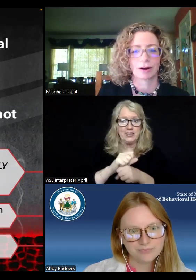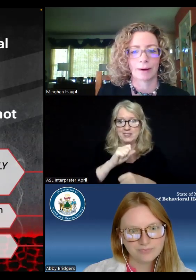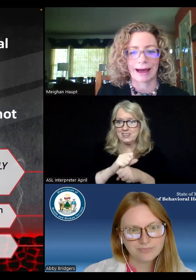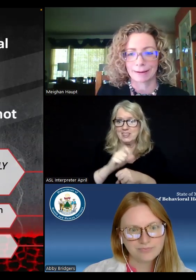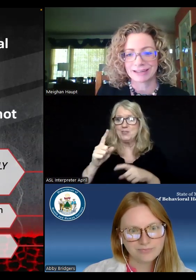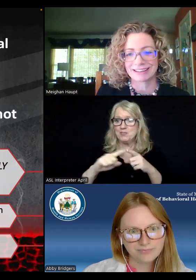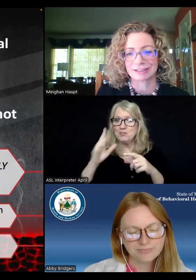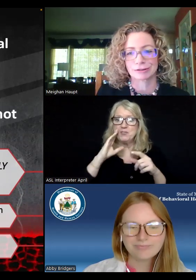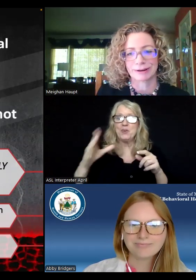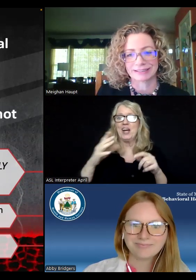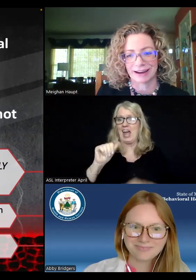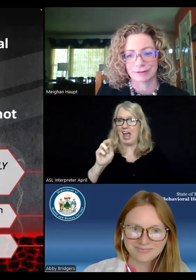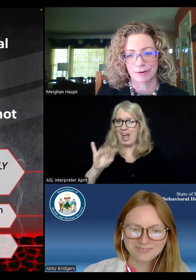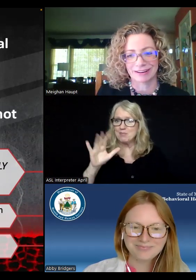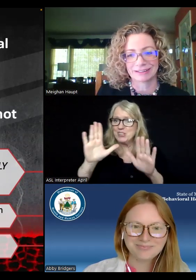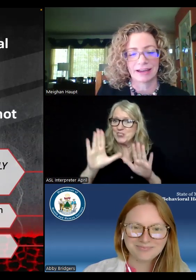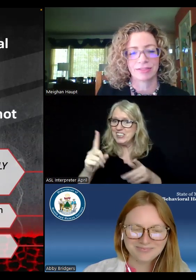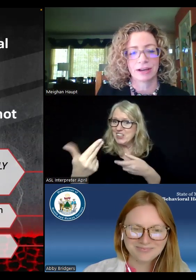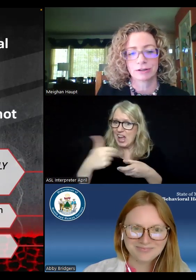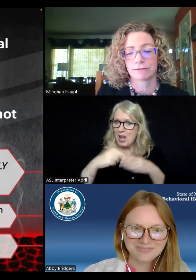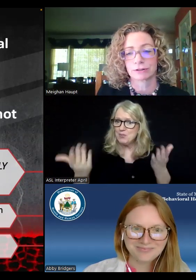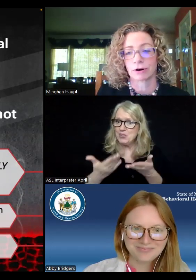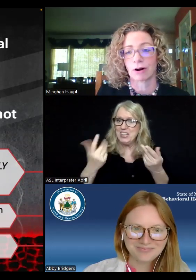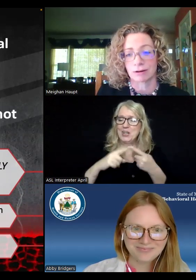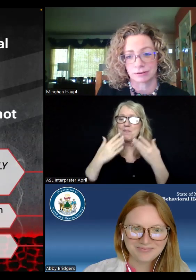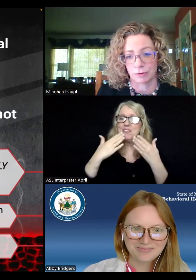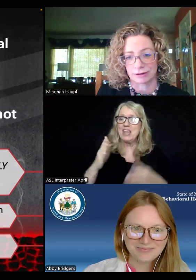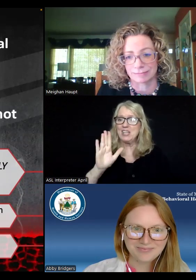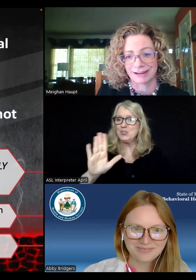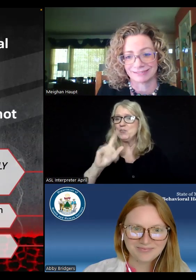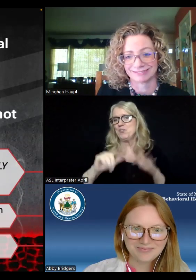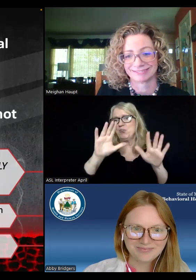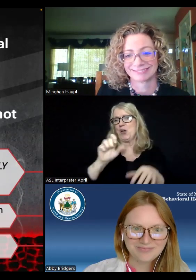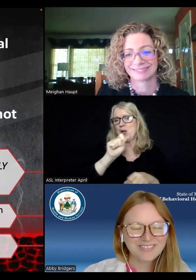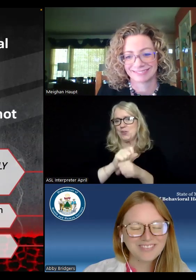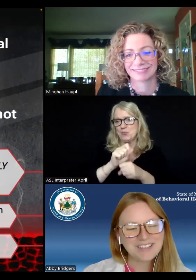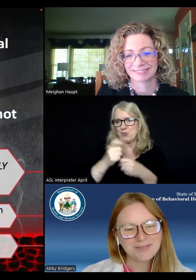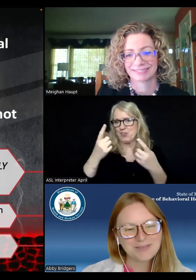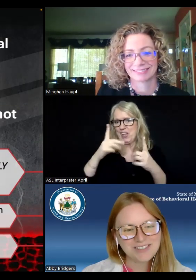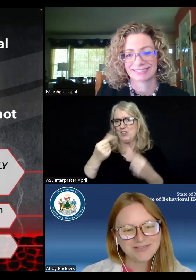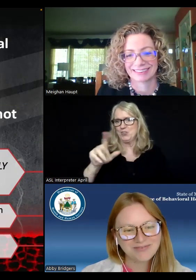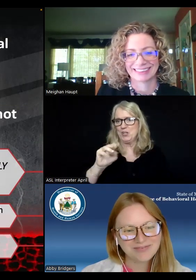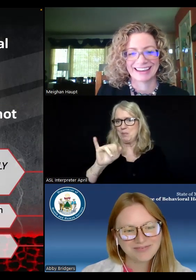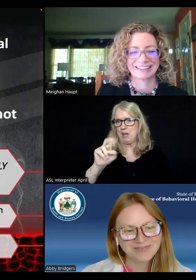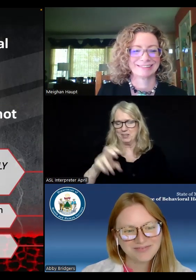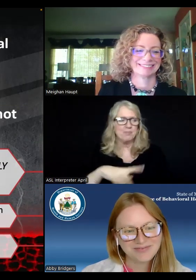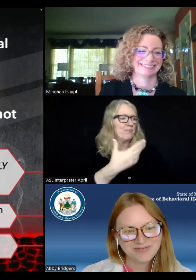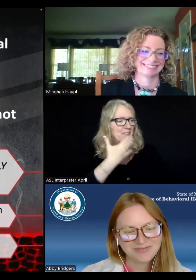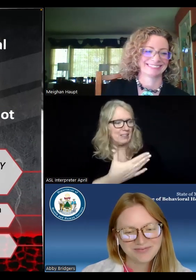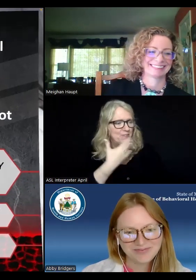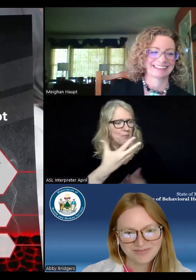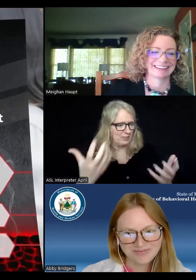Way to go, Abby. It is great to have you on, and thank you for your awesome work in Maine. Thank you so much. Thank